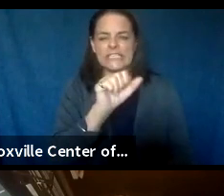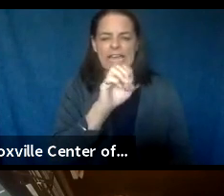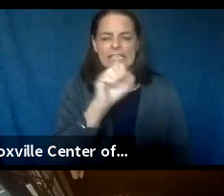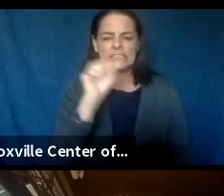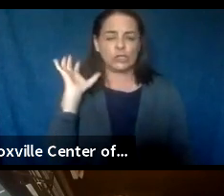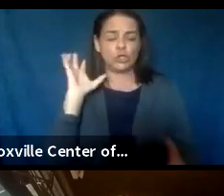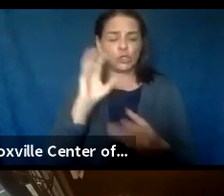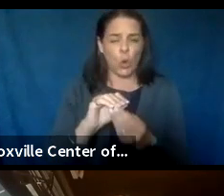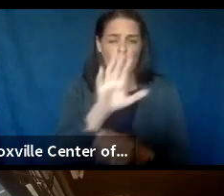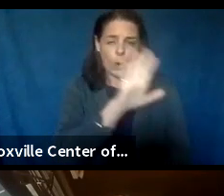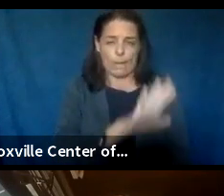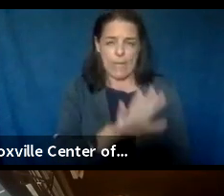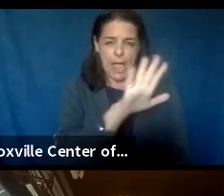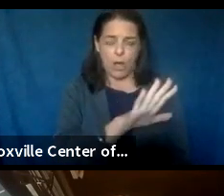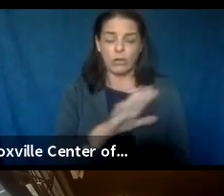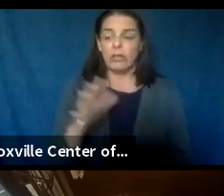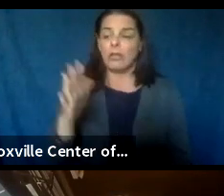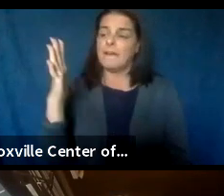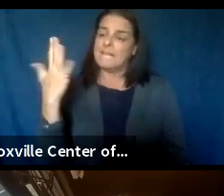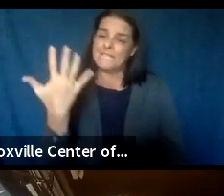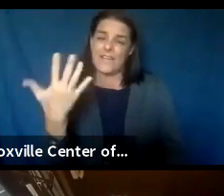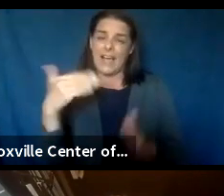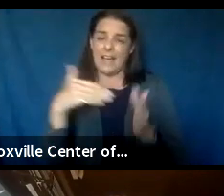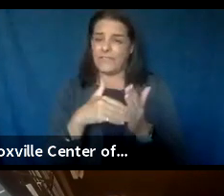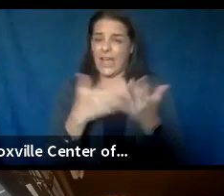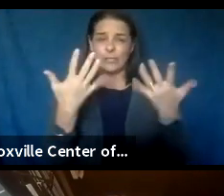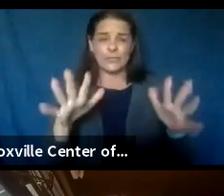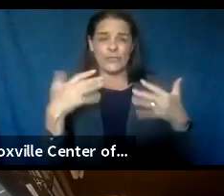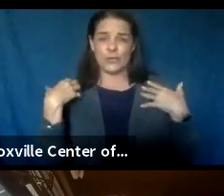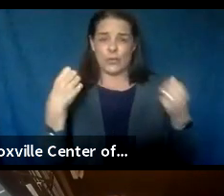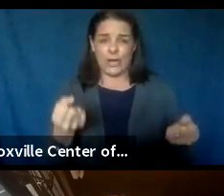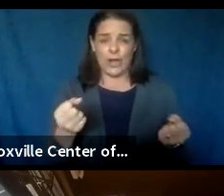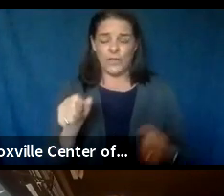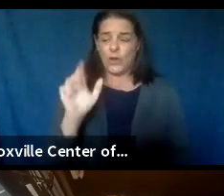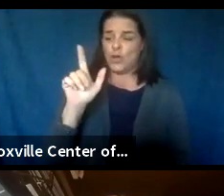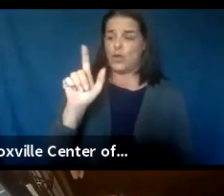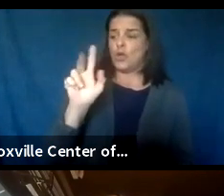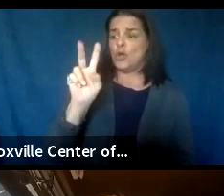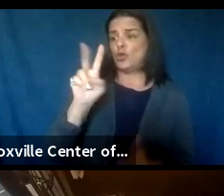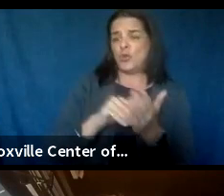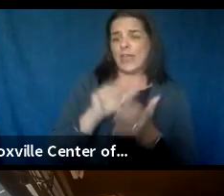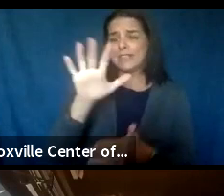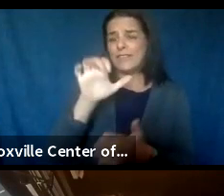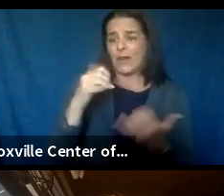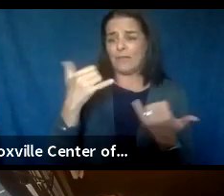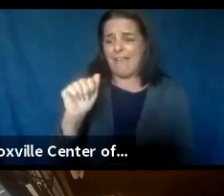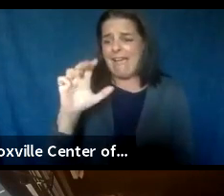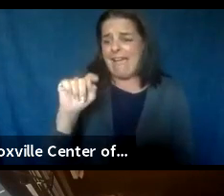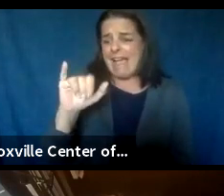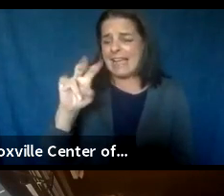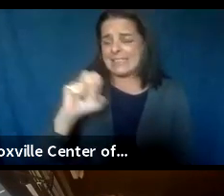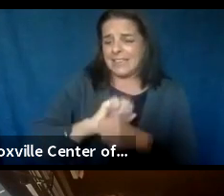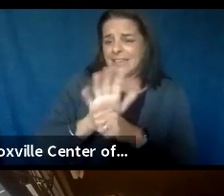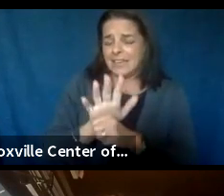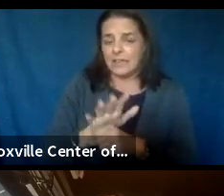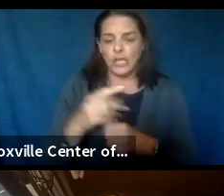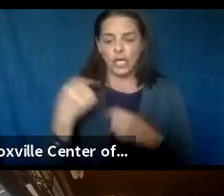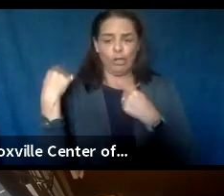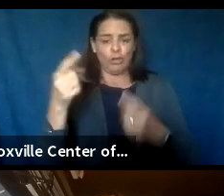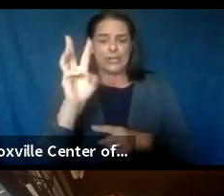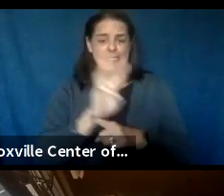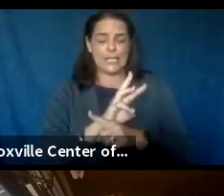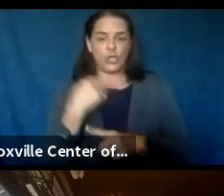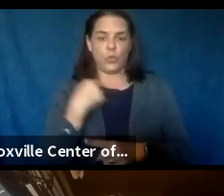total cases. 5,000 of those have recovered, 2,500 are active. Throughout this 6 months, we've